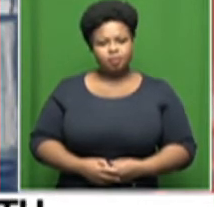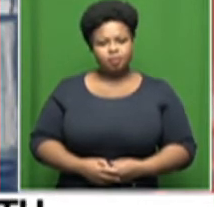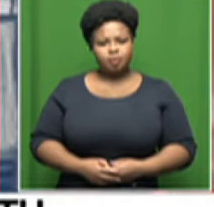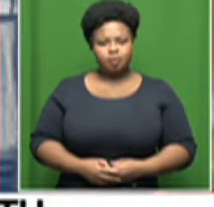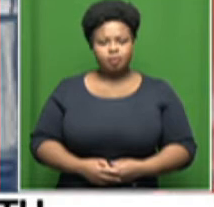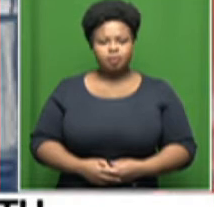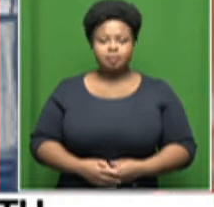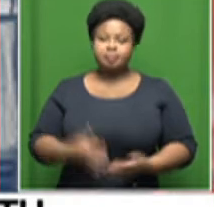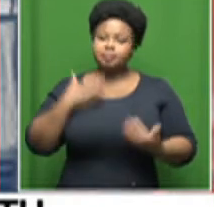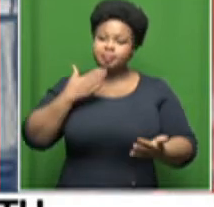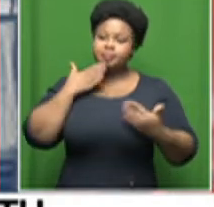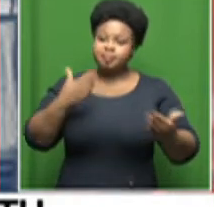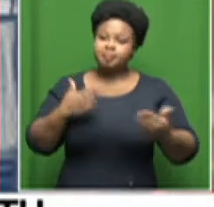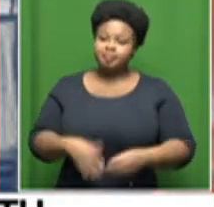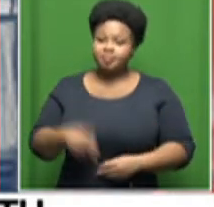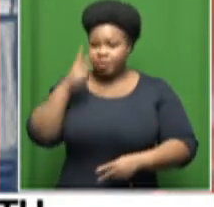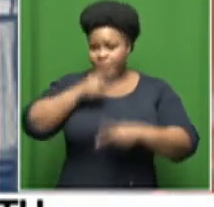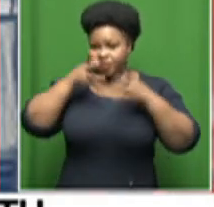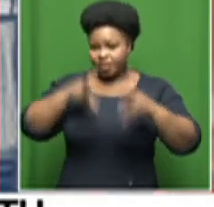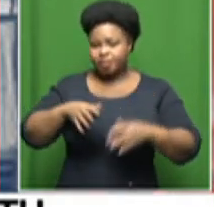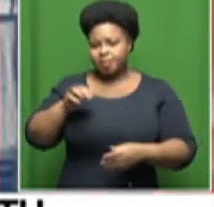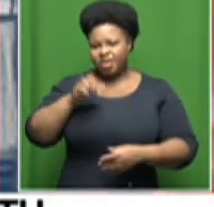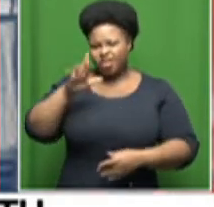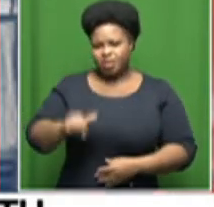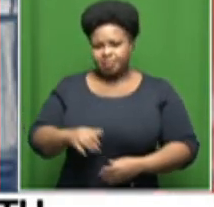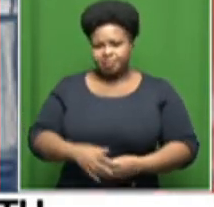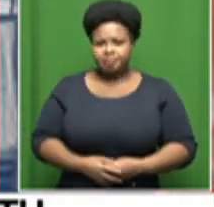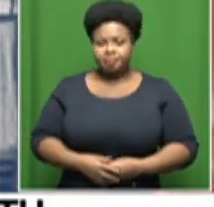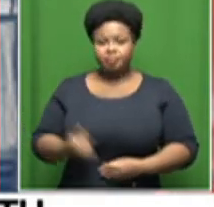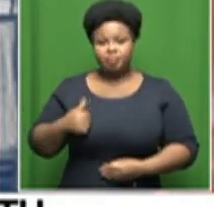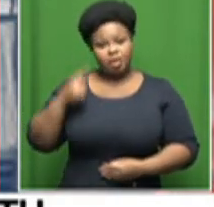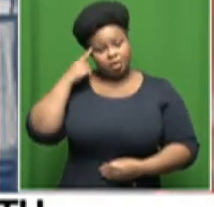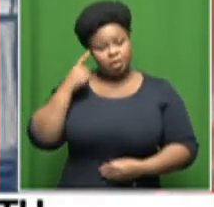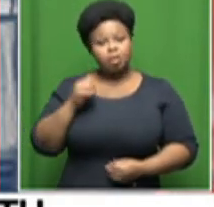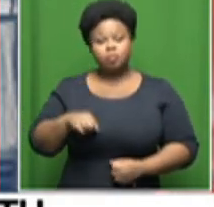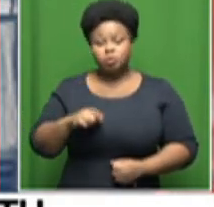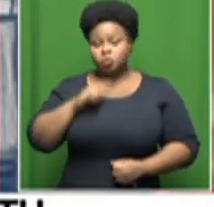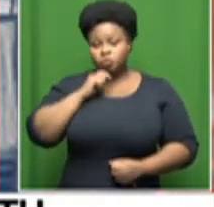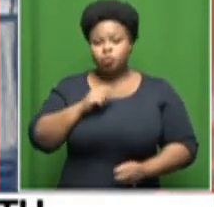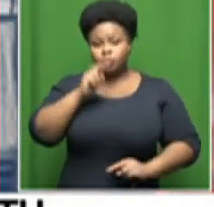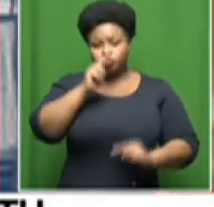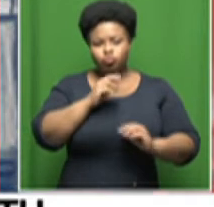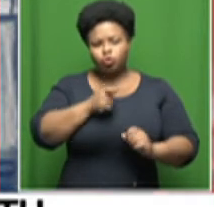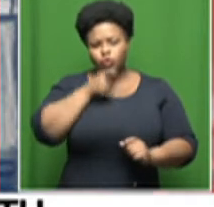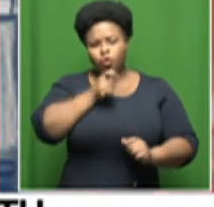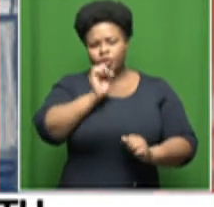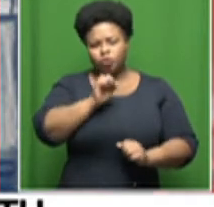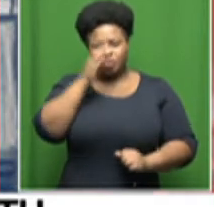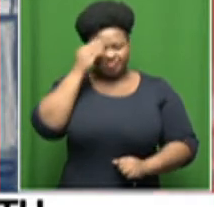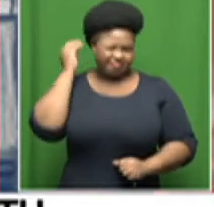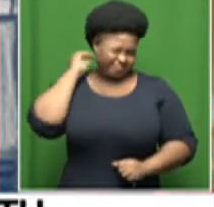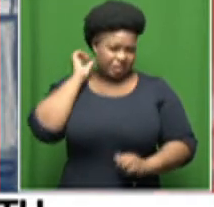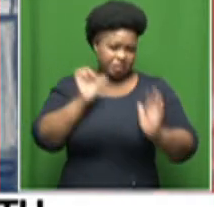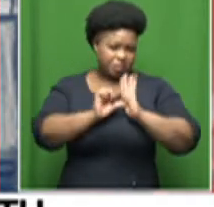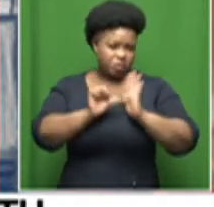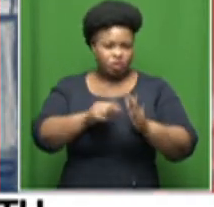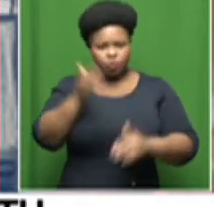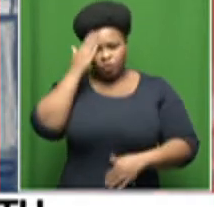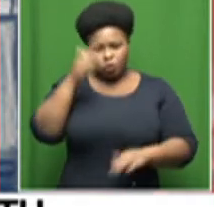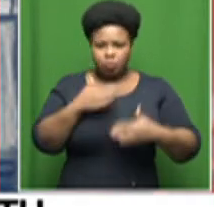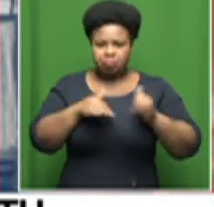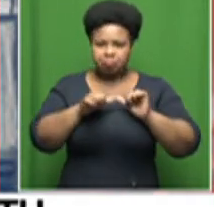Thank you very much, Professor Berishuk. I think your reflections are going to be very important as we take the next few steps forward.